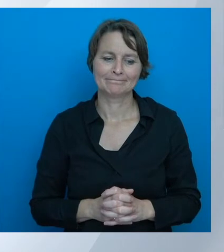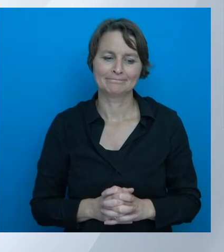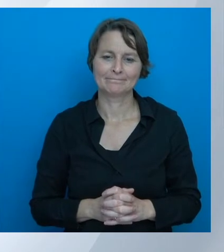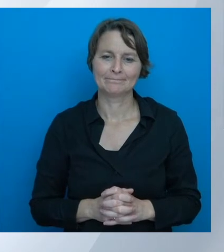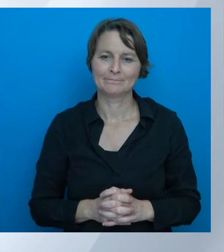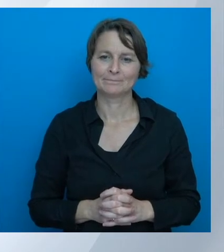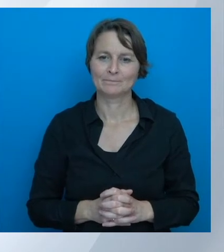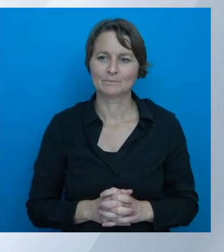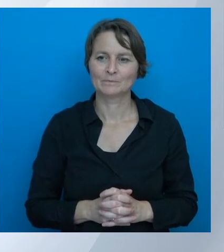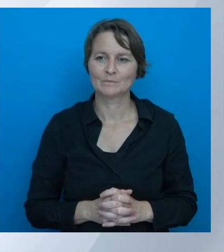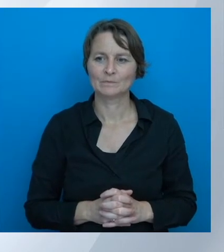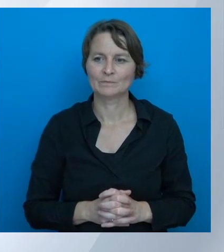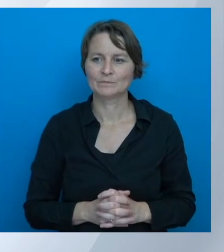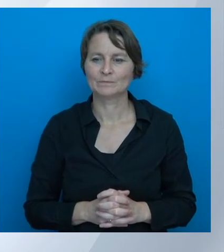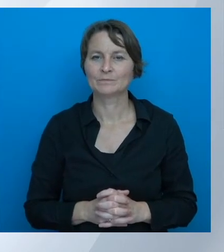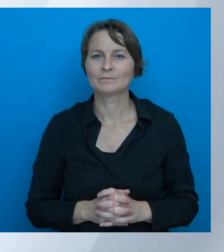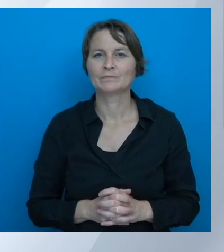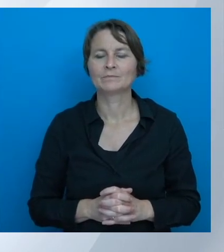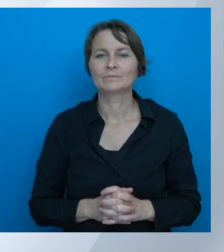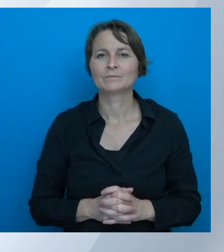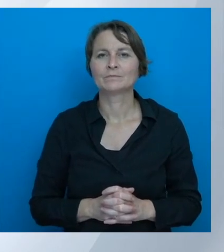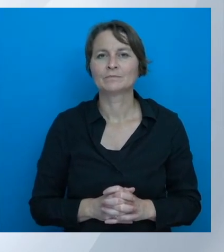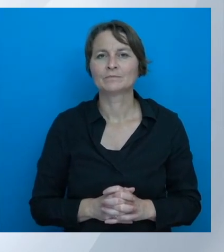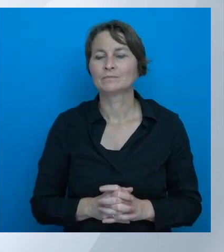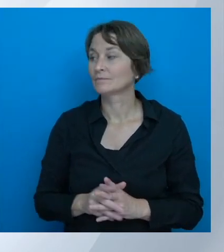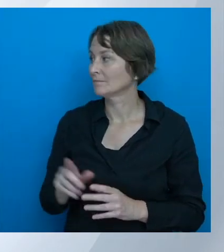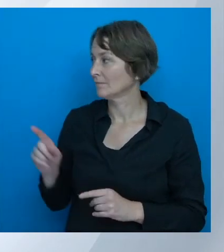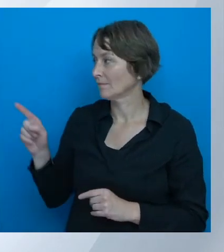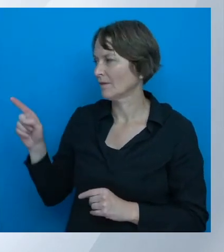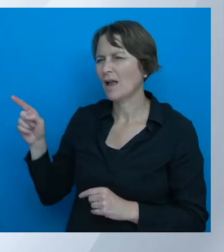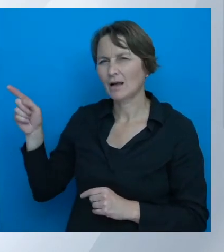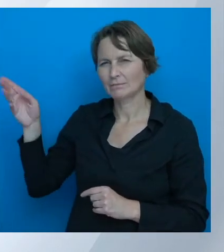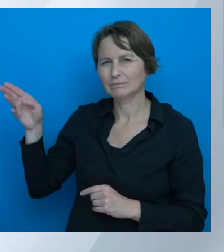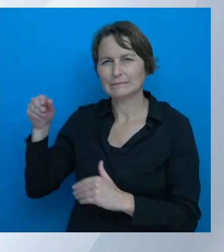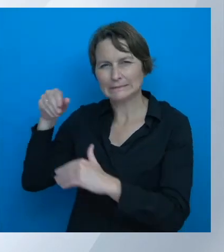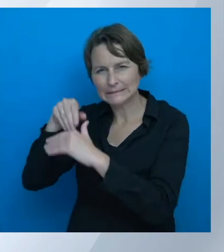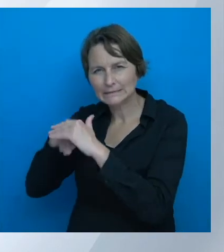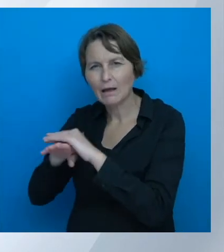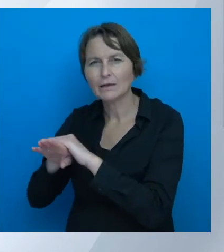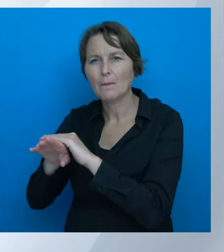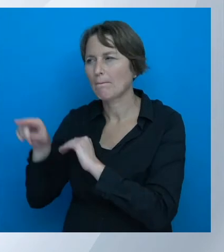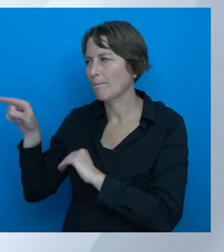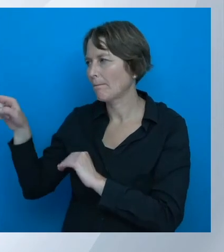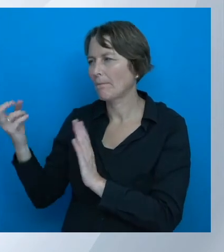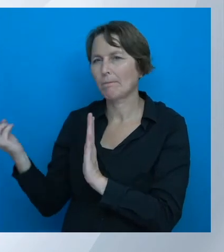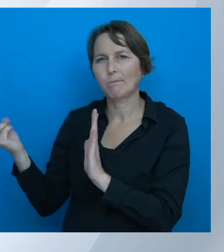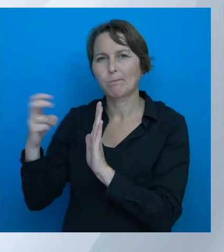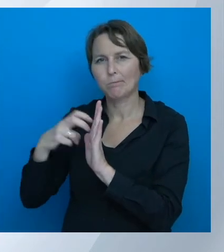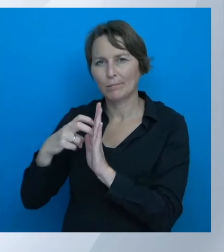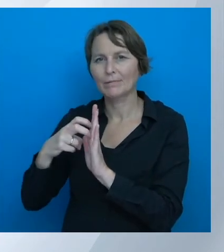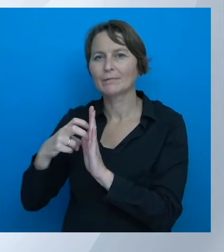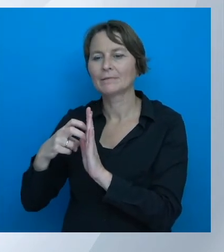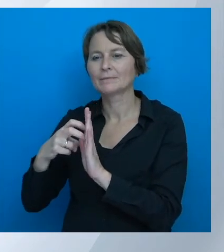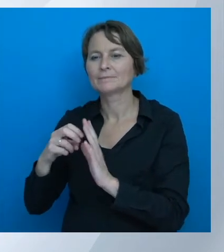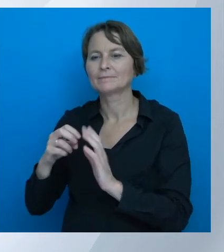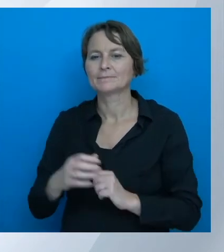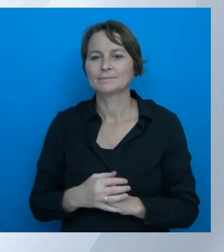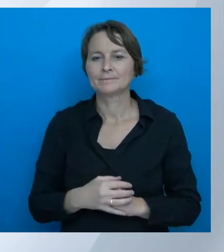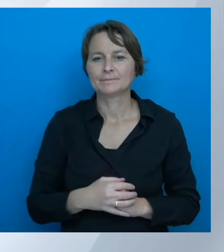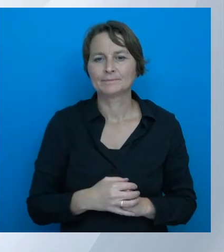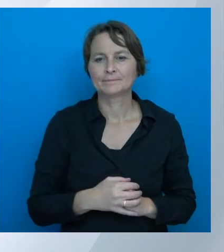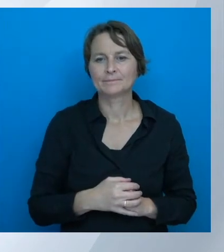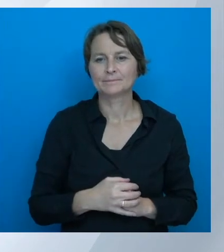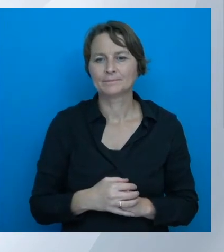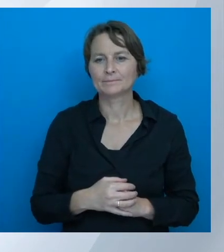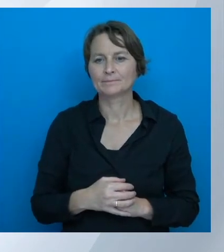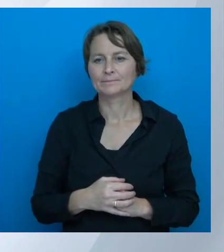So now we can go back into our signup entity, and we can say, move this to the right namespace. And we're